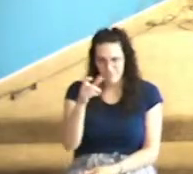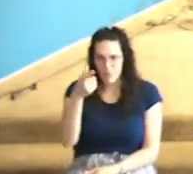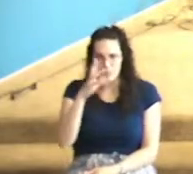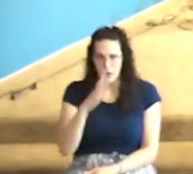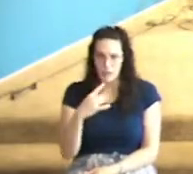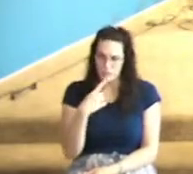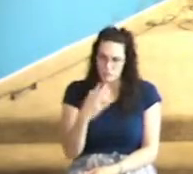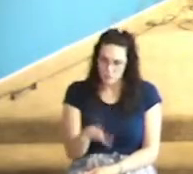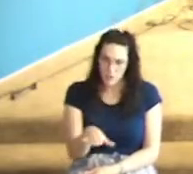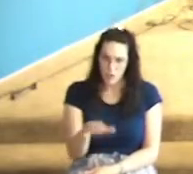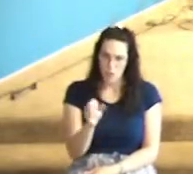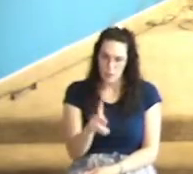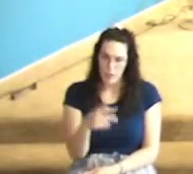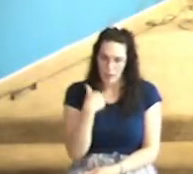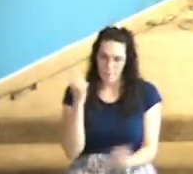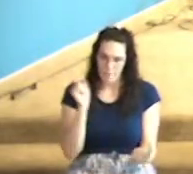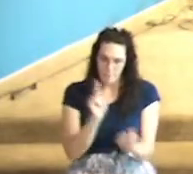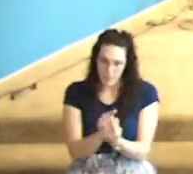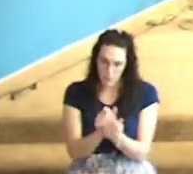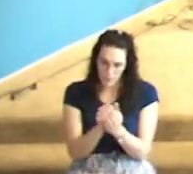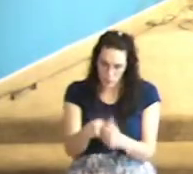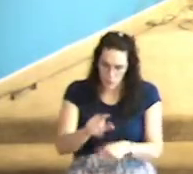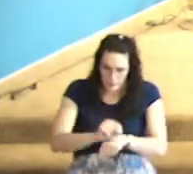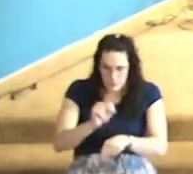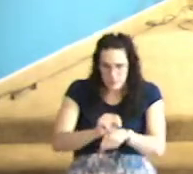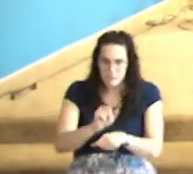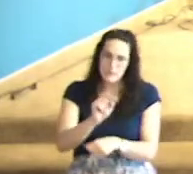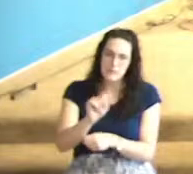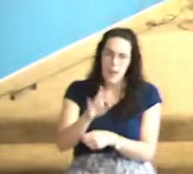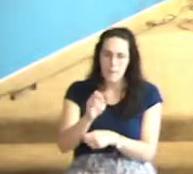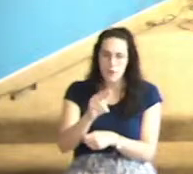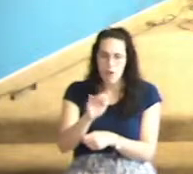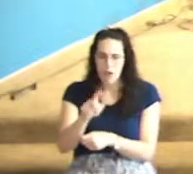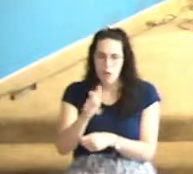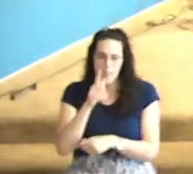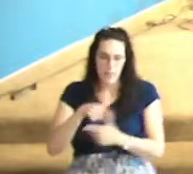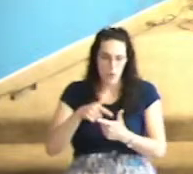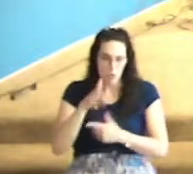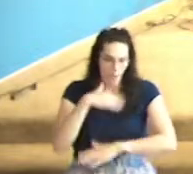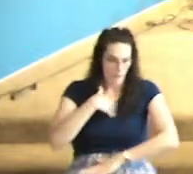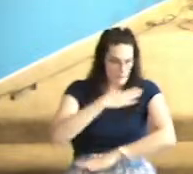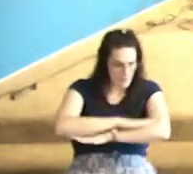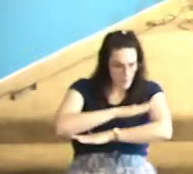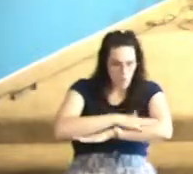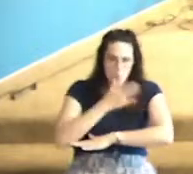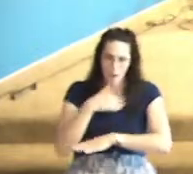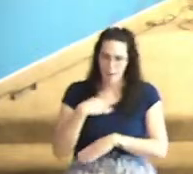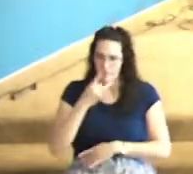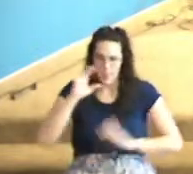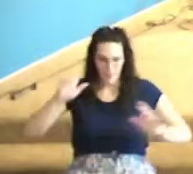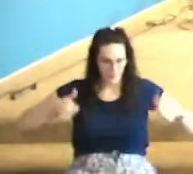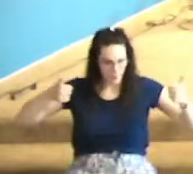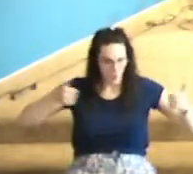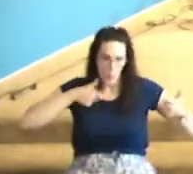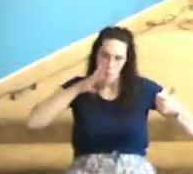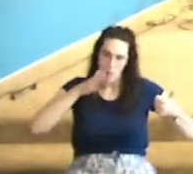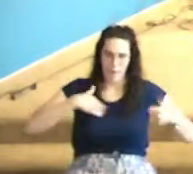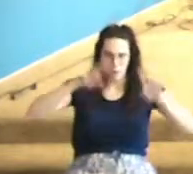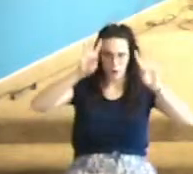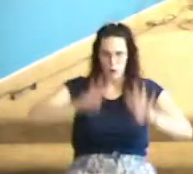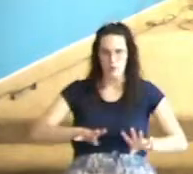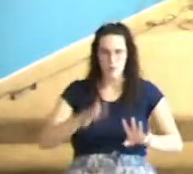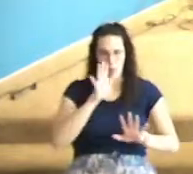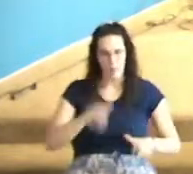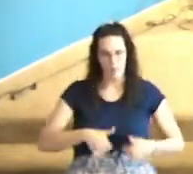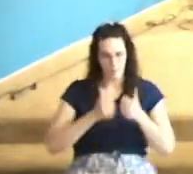God is saying, okay, when I come meet with you in the temple or in the tabernacle, we're going to have this table, we're going to have lampstands, there are going to be these curtains, and I'm going to dwell with